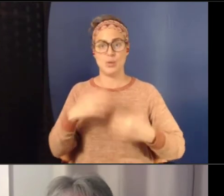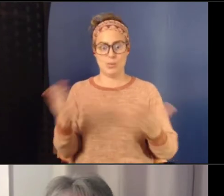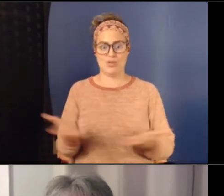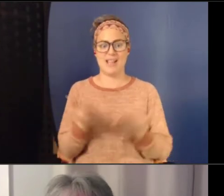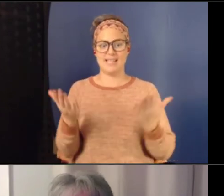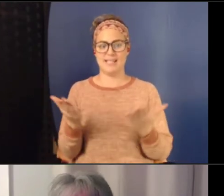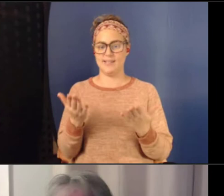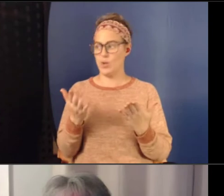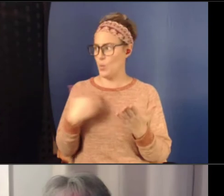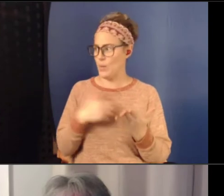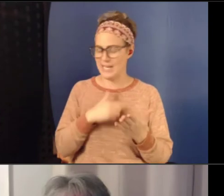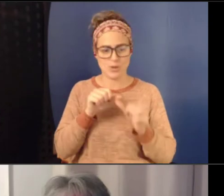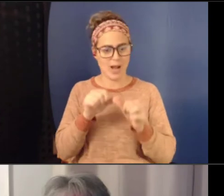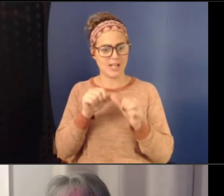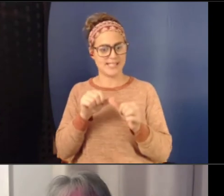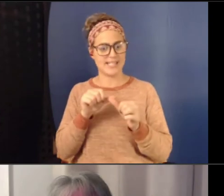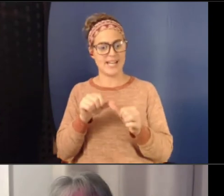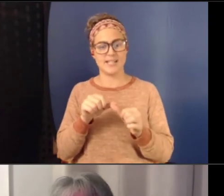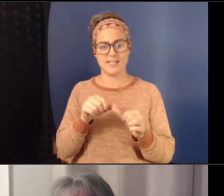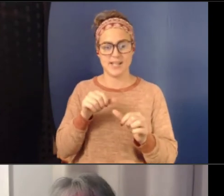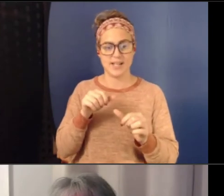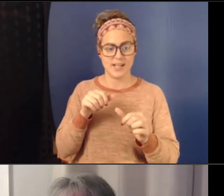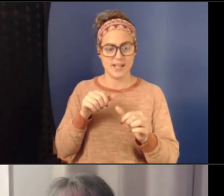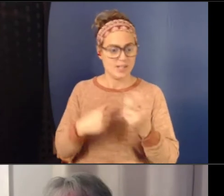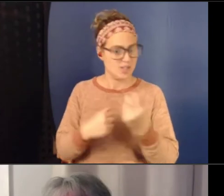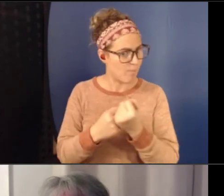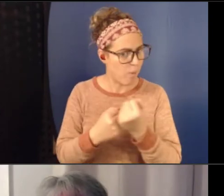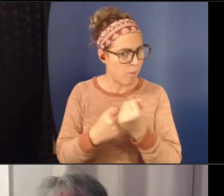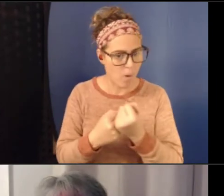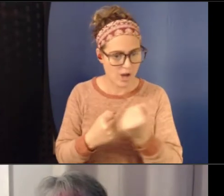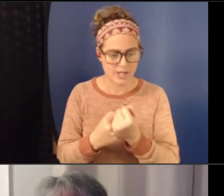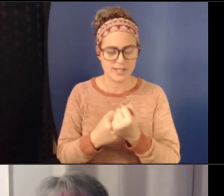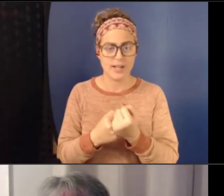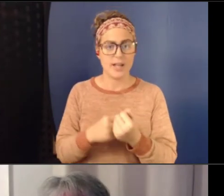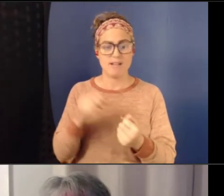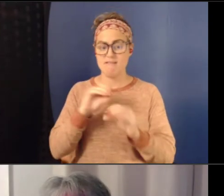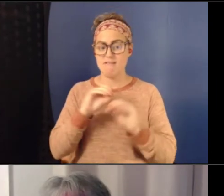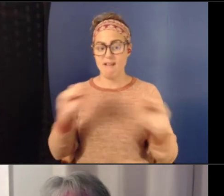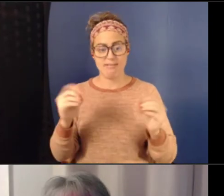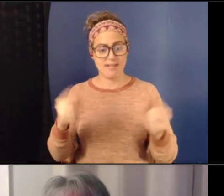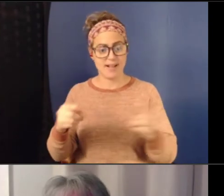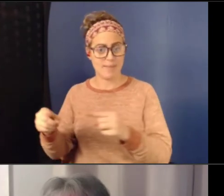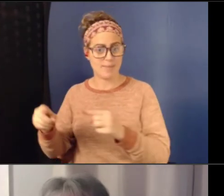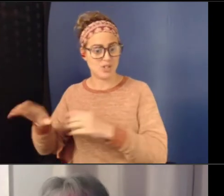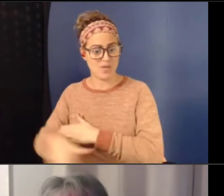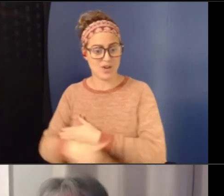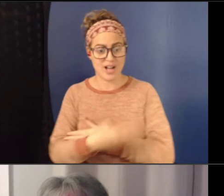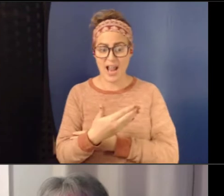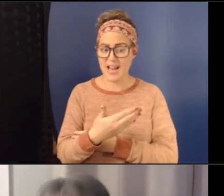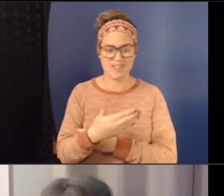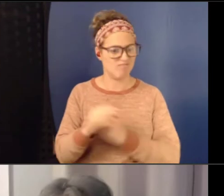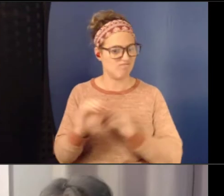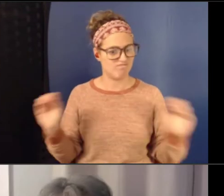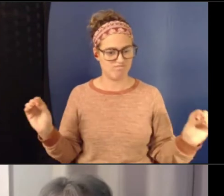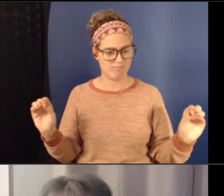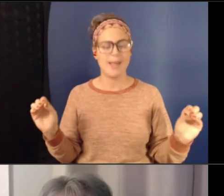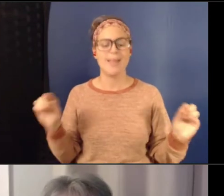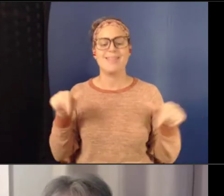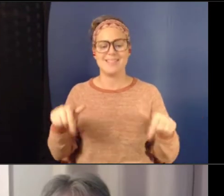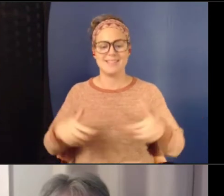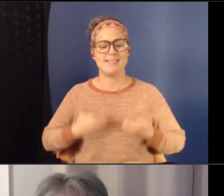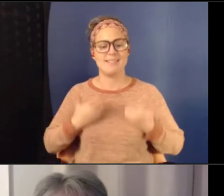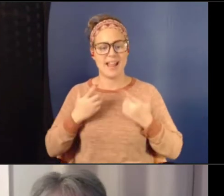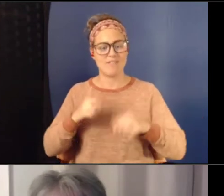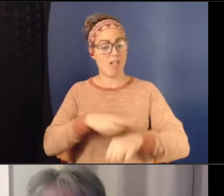be a constant voice. Nothing happens overnight. This is a, you this is a lifelong effort. And